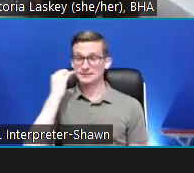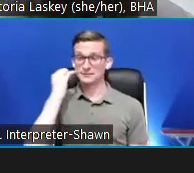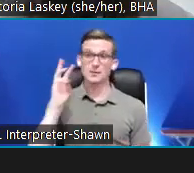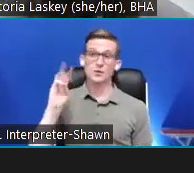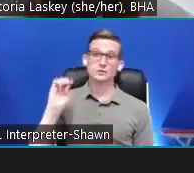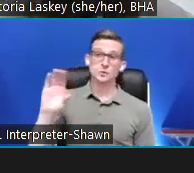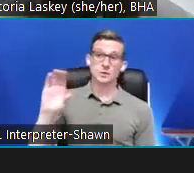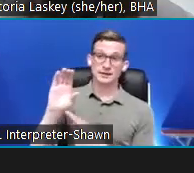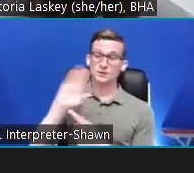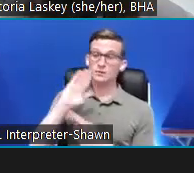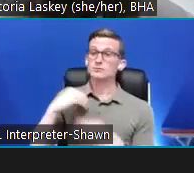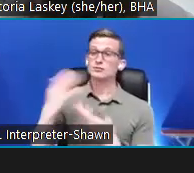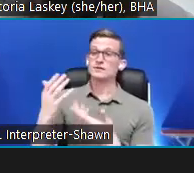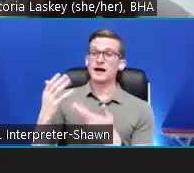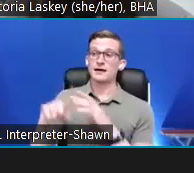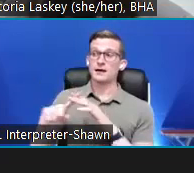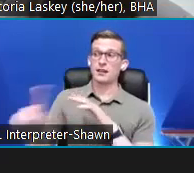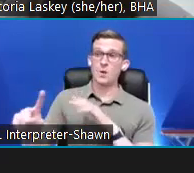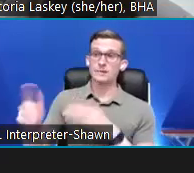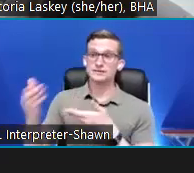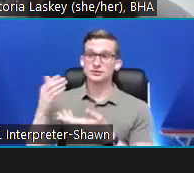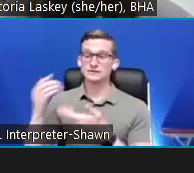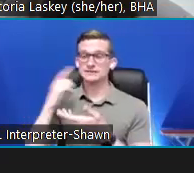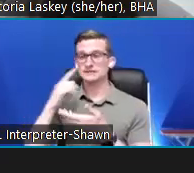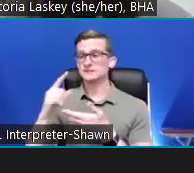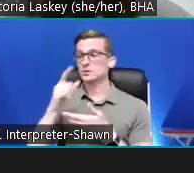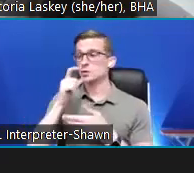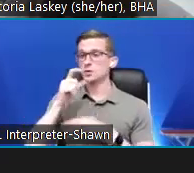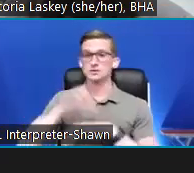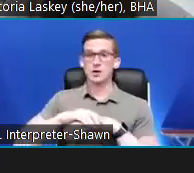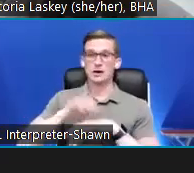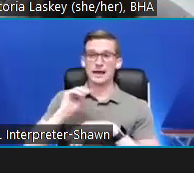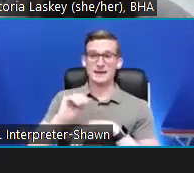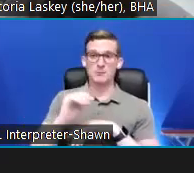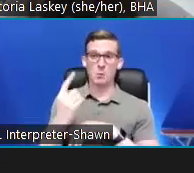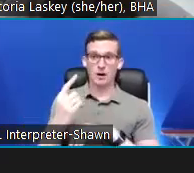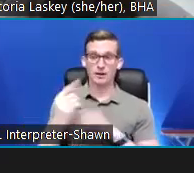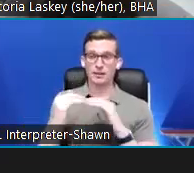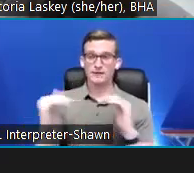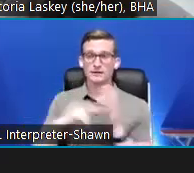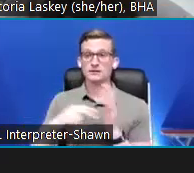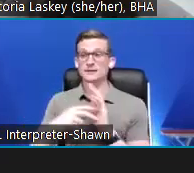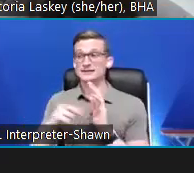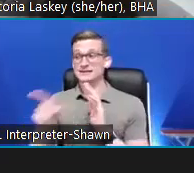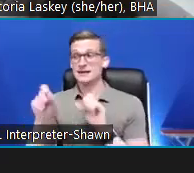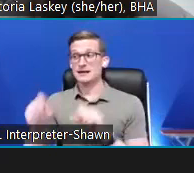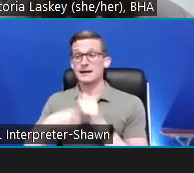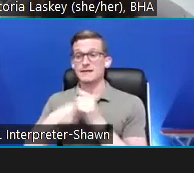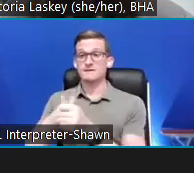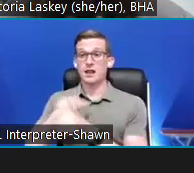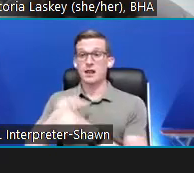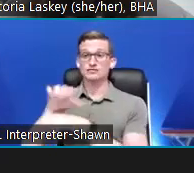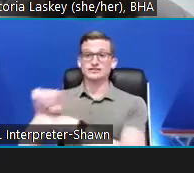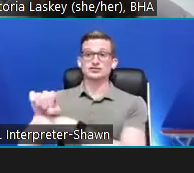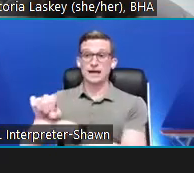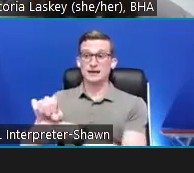prevent elopement to those on an M1, does that mean WICs will need to have the ability to follow restraint criteria and be locked facilities? How